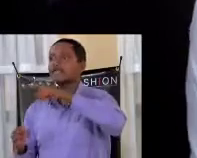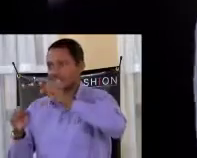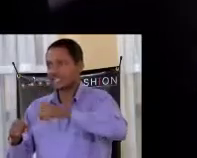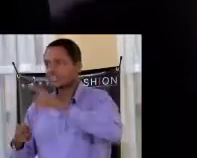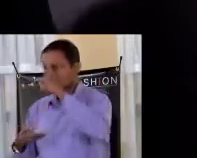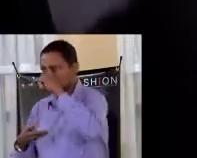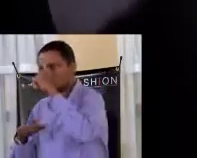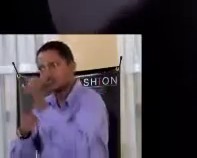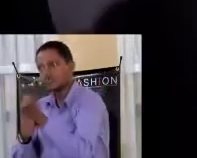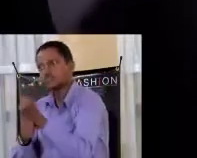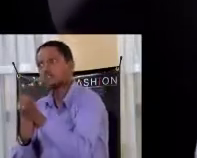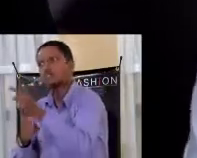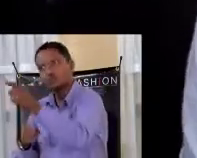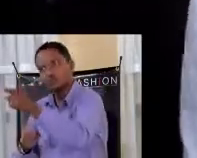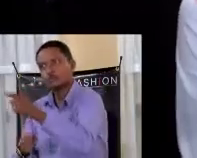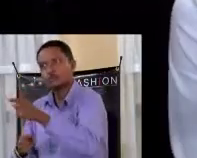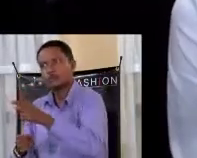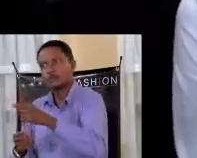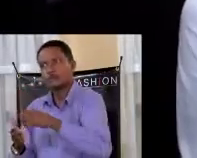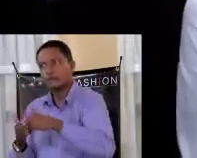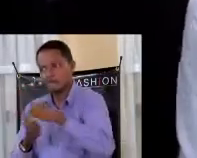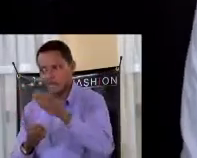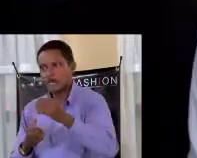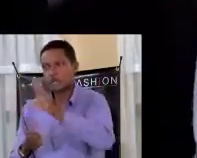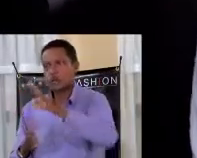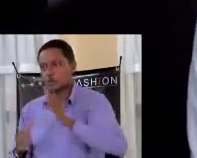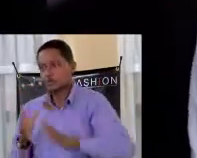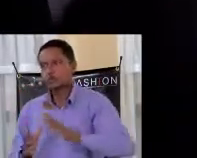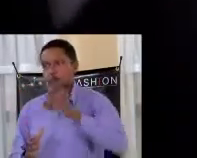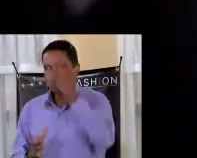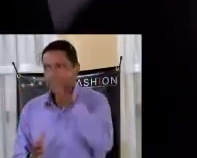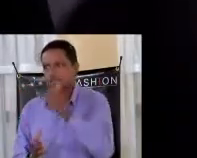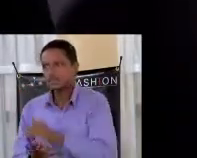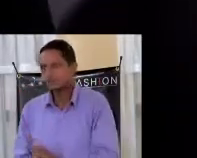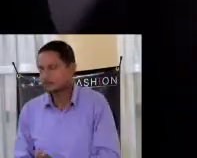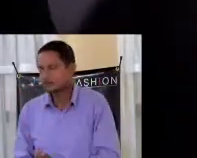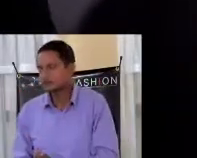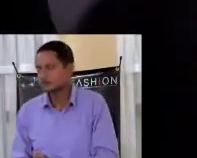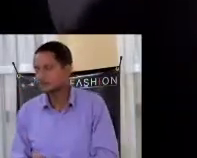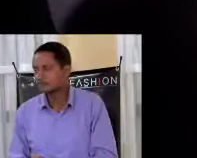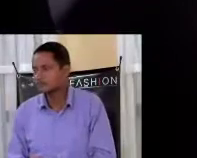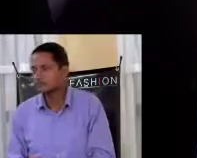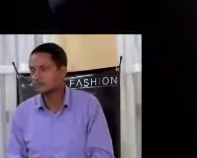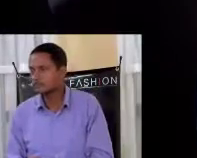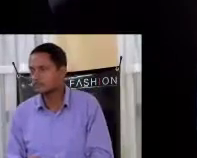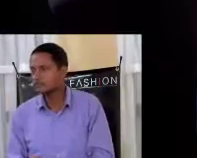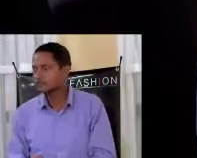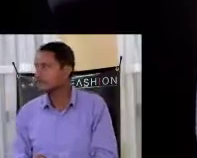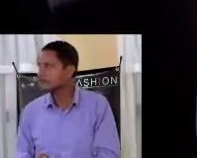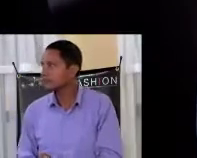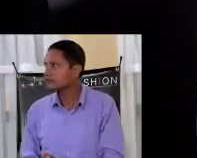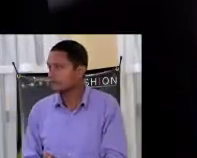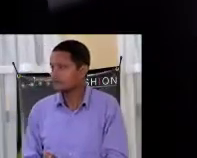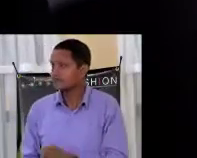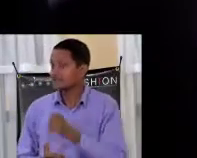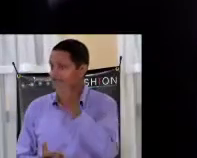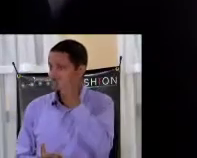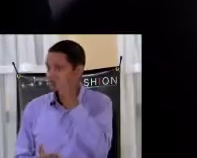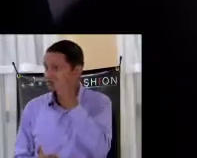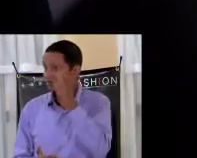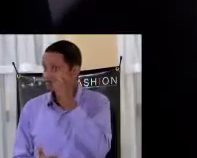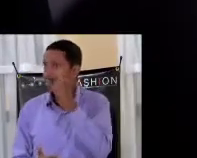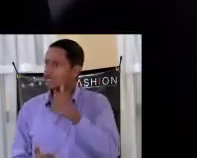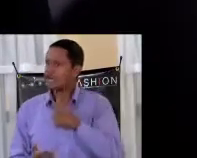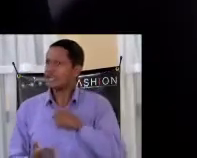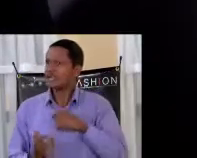I go to, if it's a top 750, if it's a dress 1500, always, across the board, or there's a very small margin between those prices. So